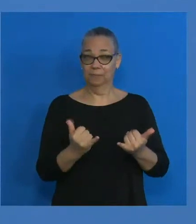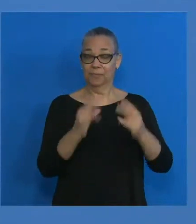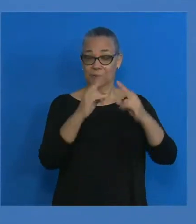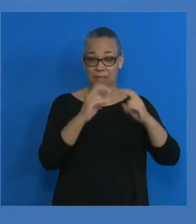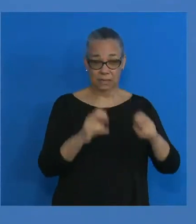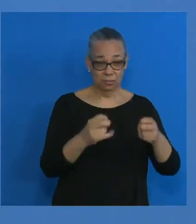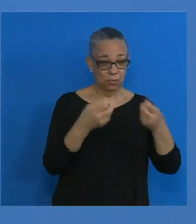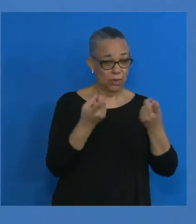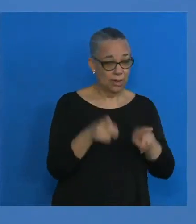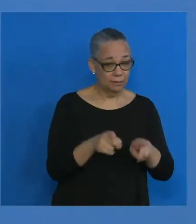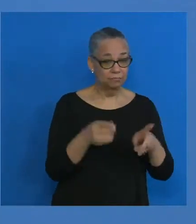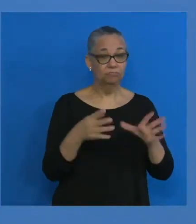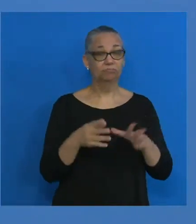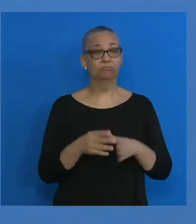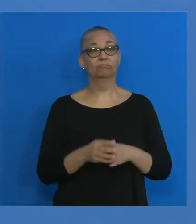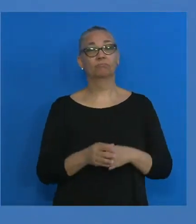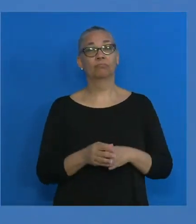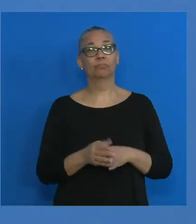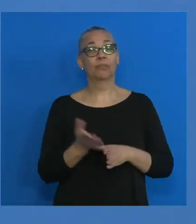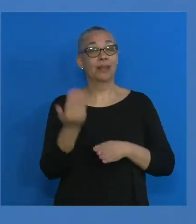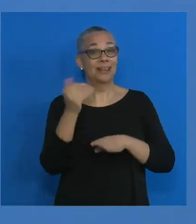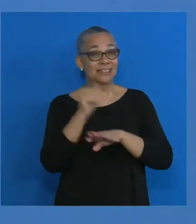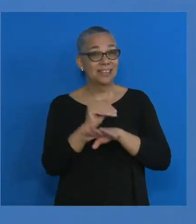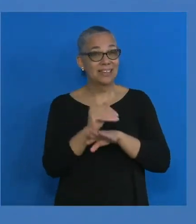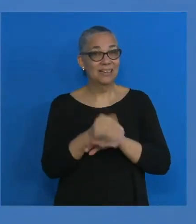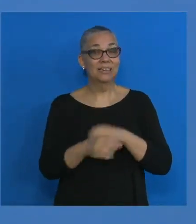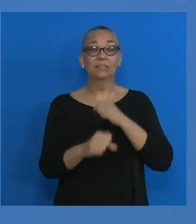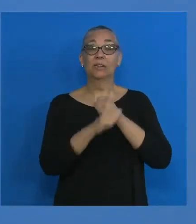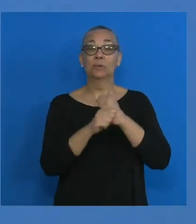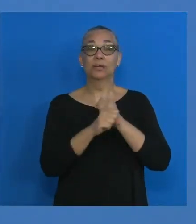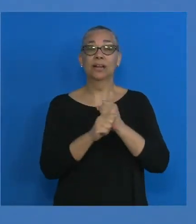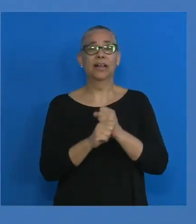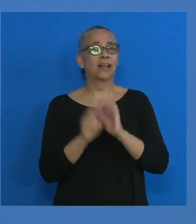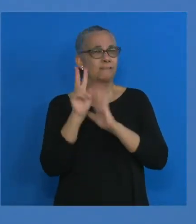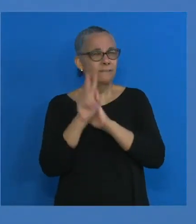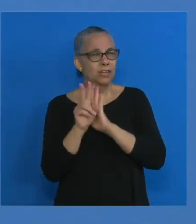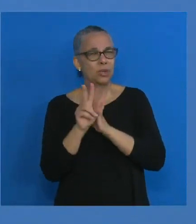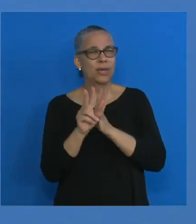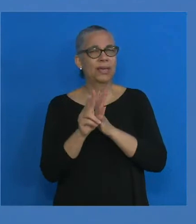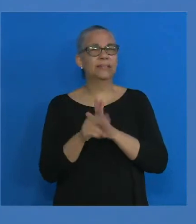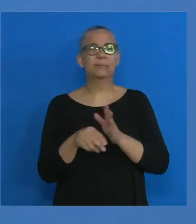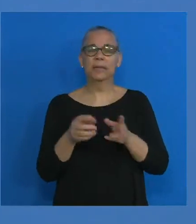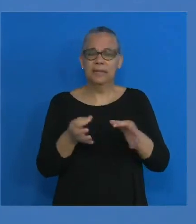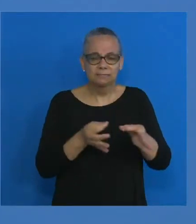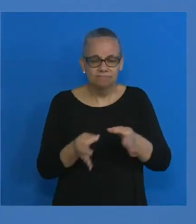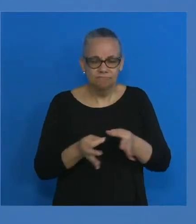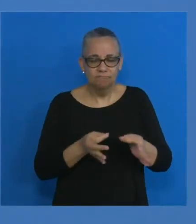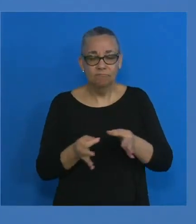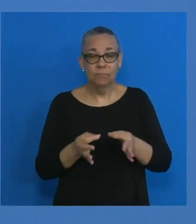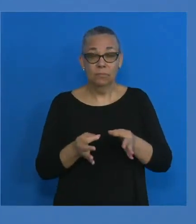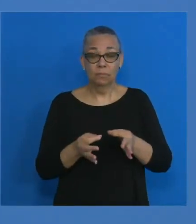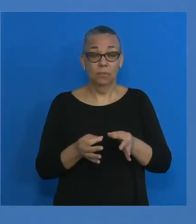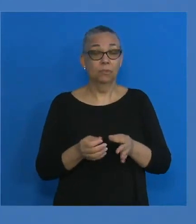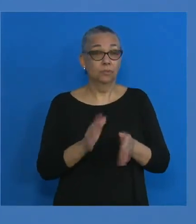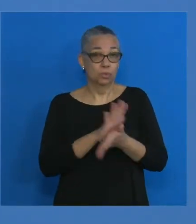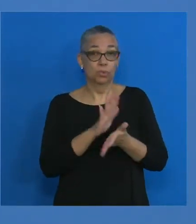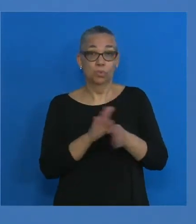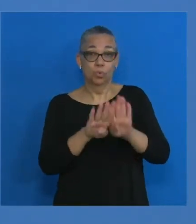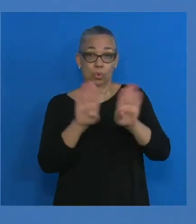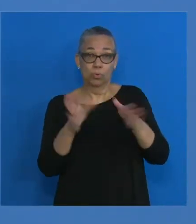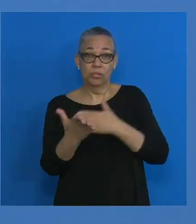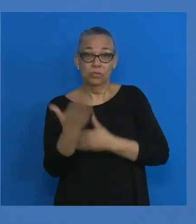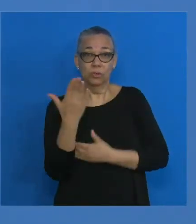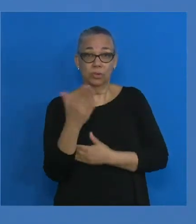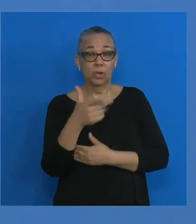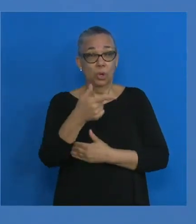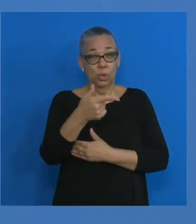take place. Last night I released a press statement and a video explaining this information. The school did open this morning, and there were